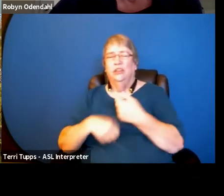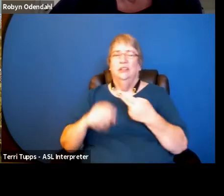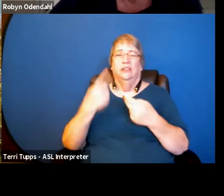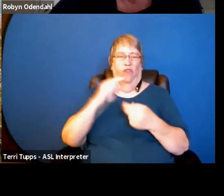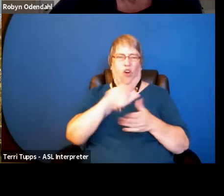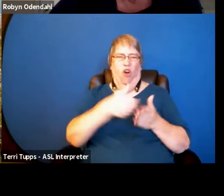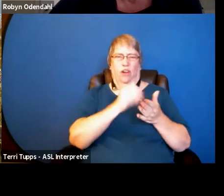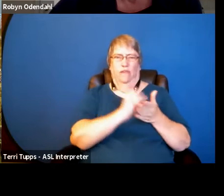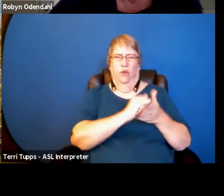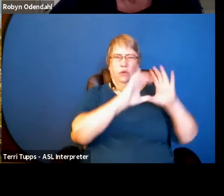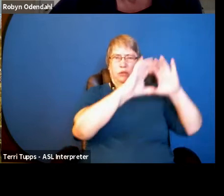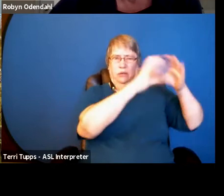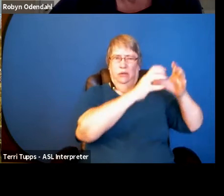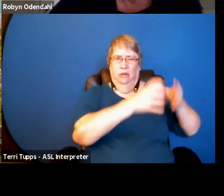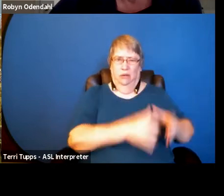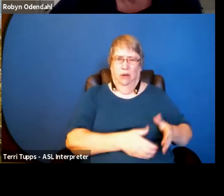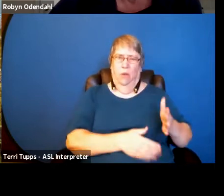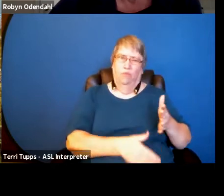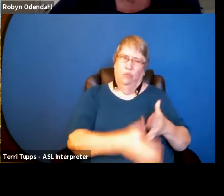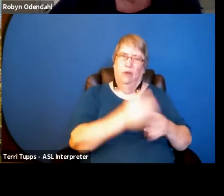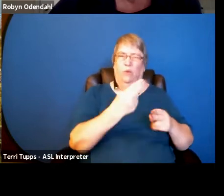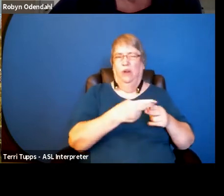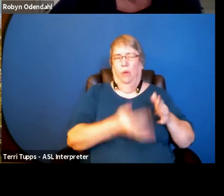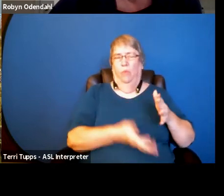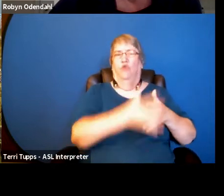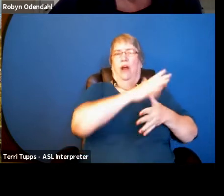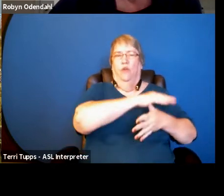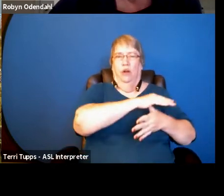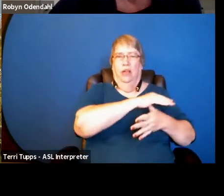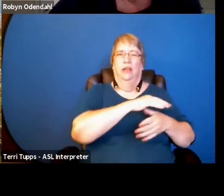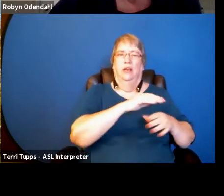population documents, a main summary of the needs assessment,